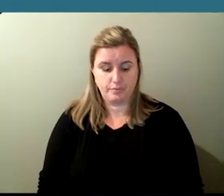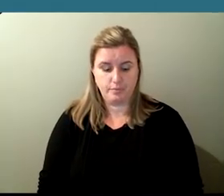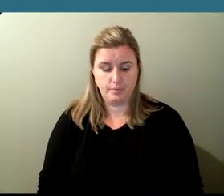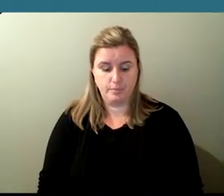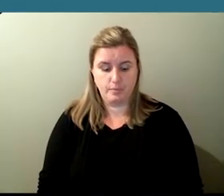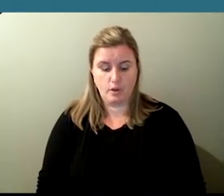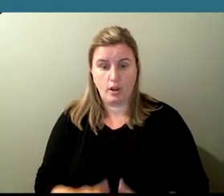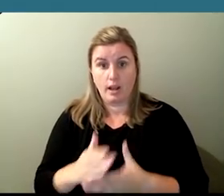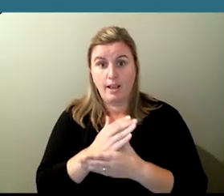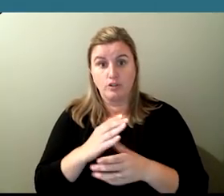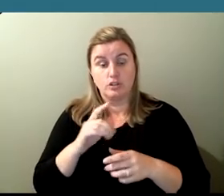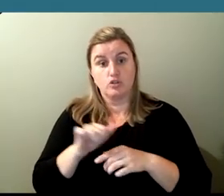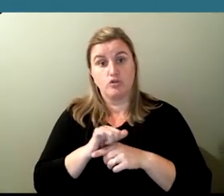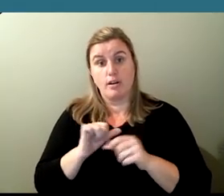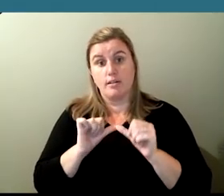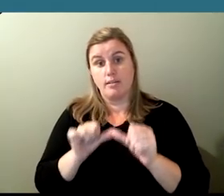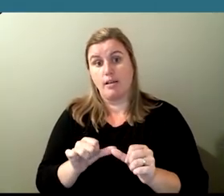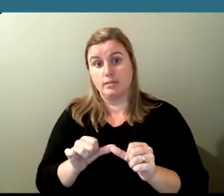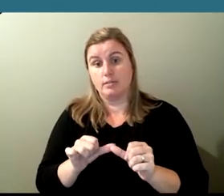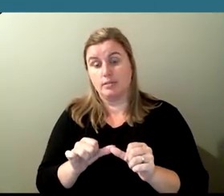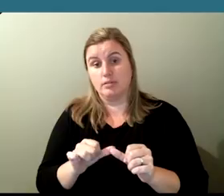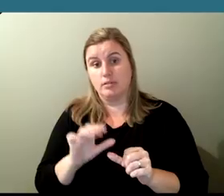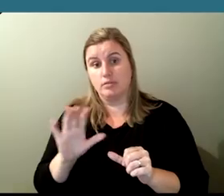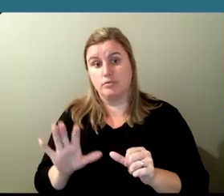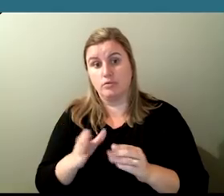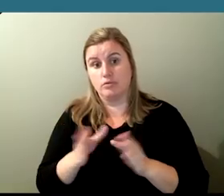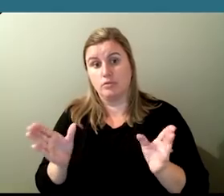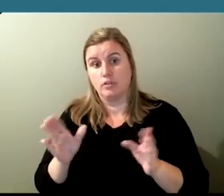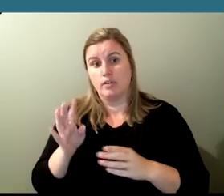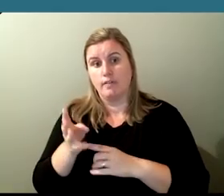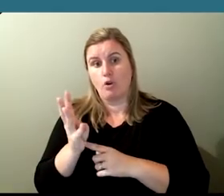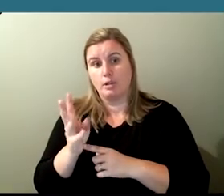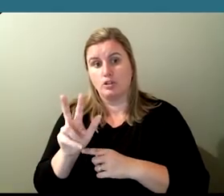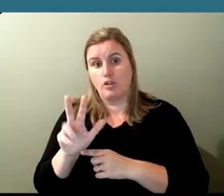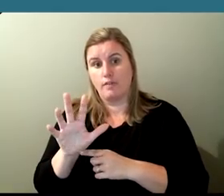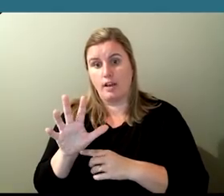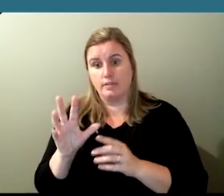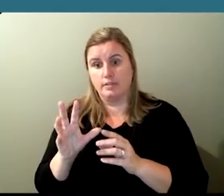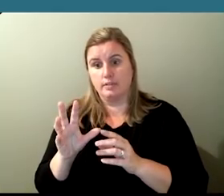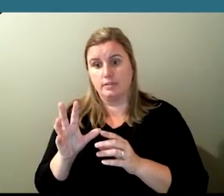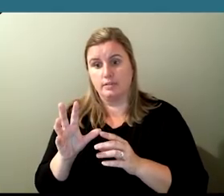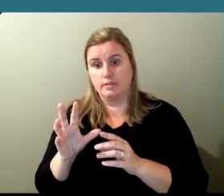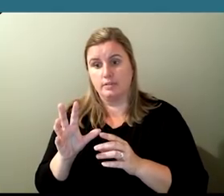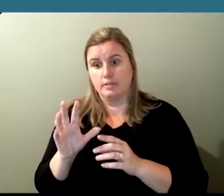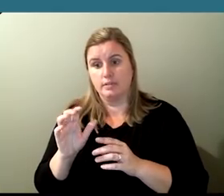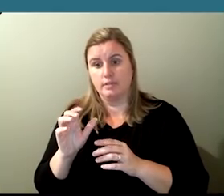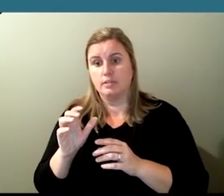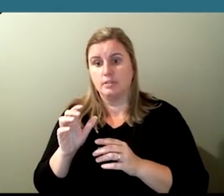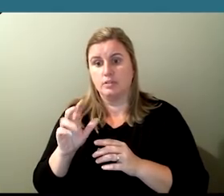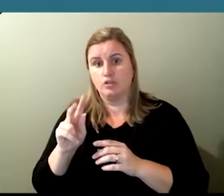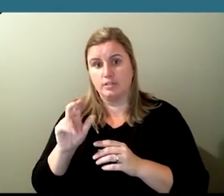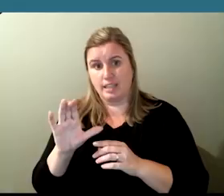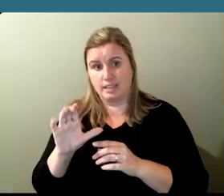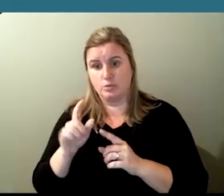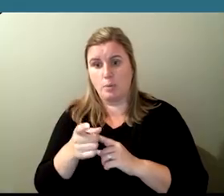training sessions lasted across participants 4 minutes and 35 sessions, with a range of 1 minute